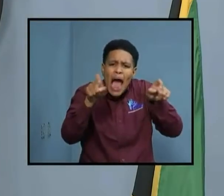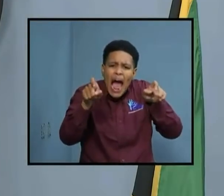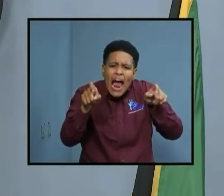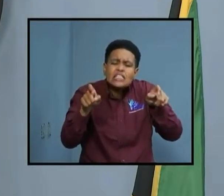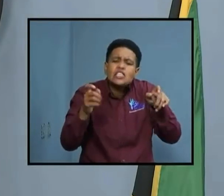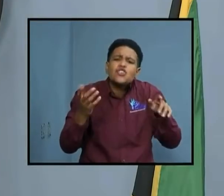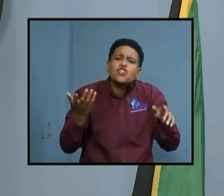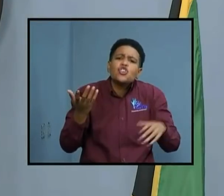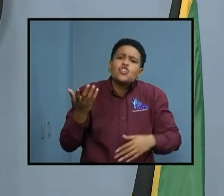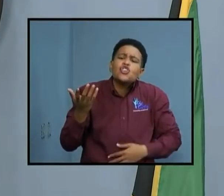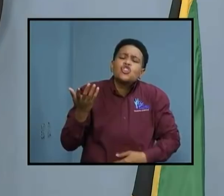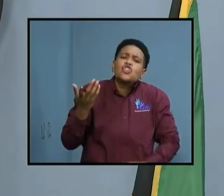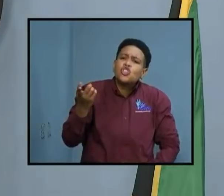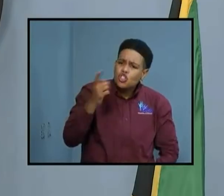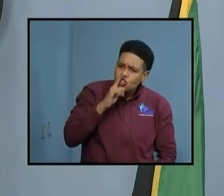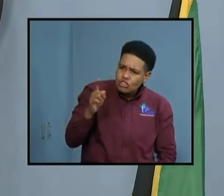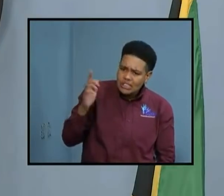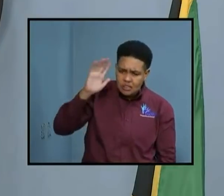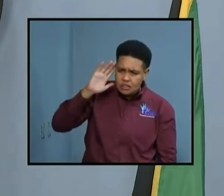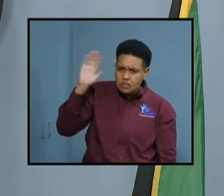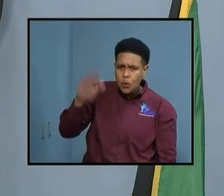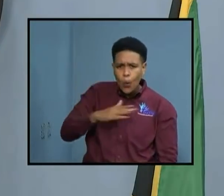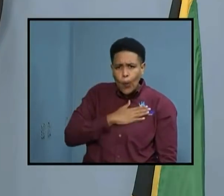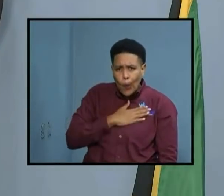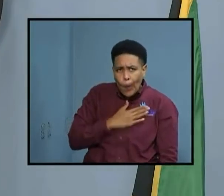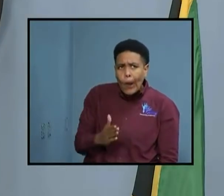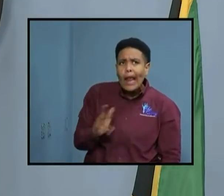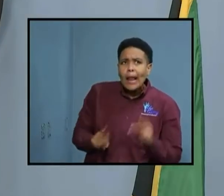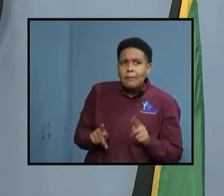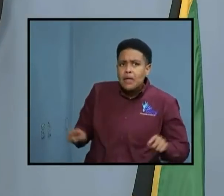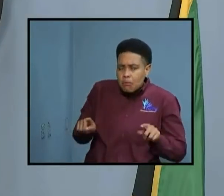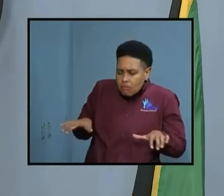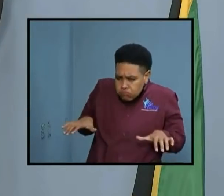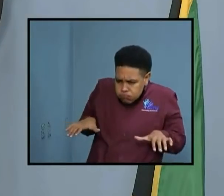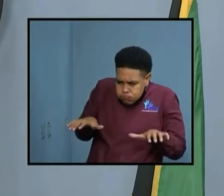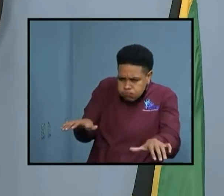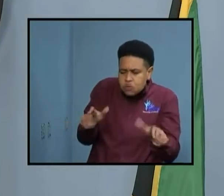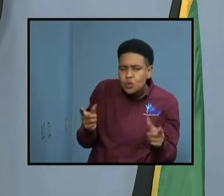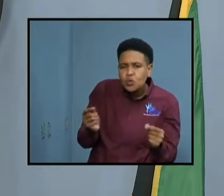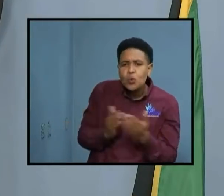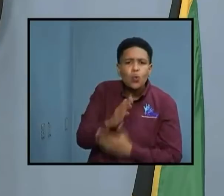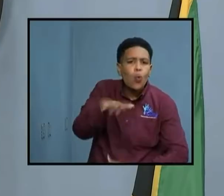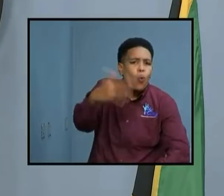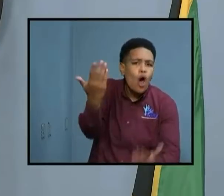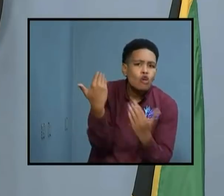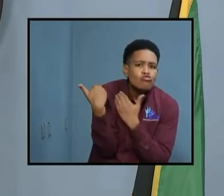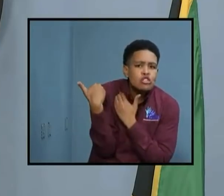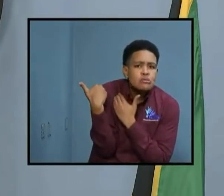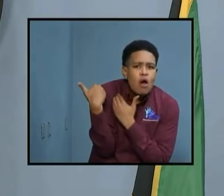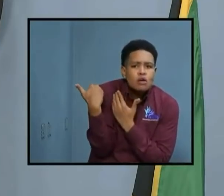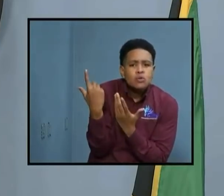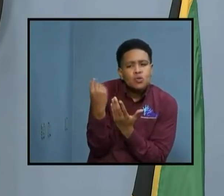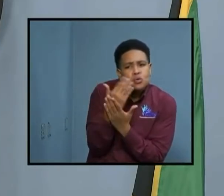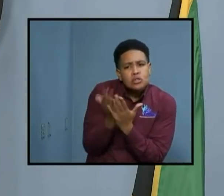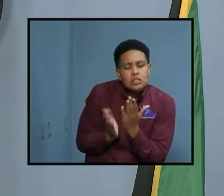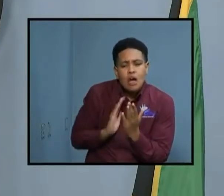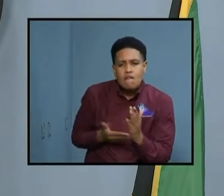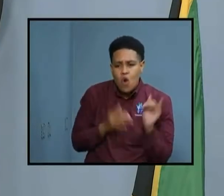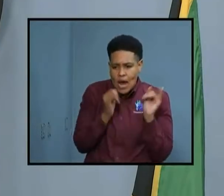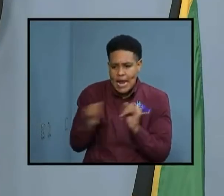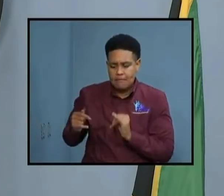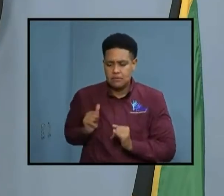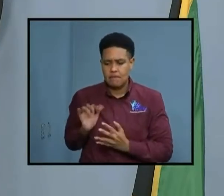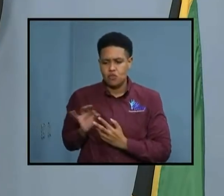by the collective will of the people through the responsible exercise of our individual